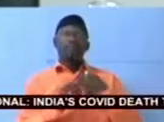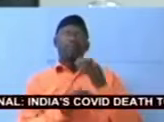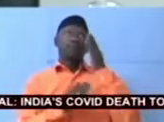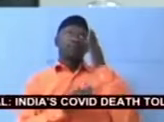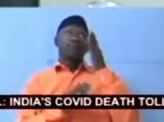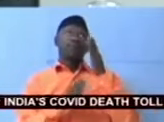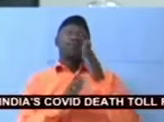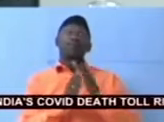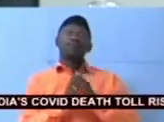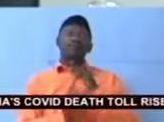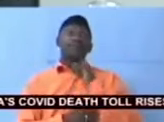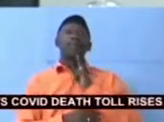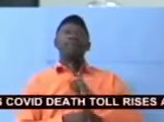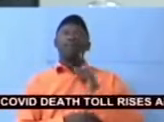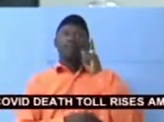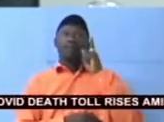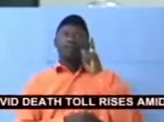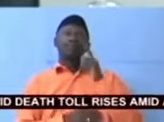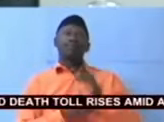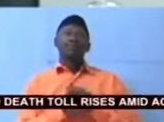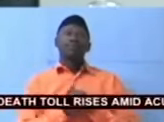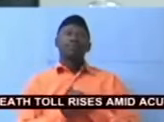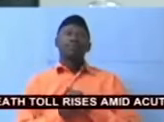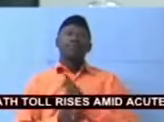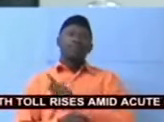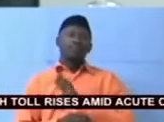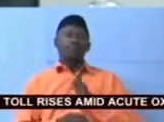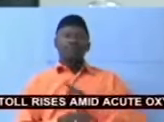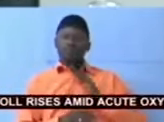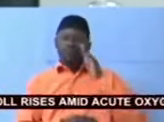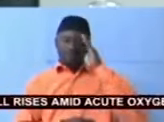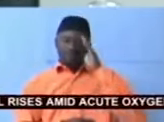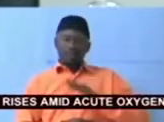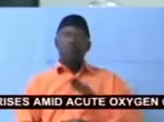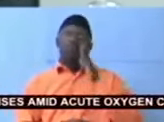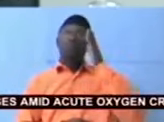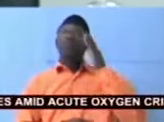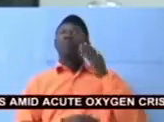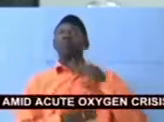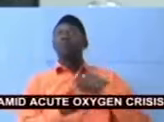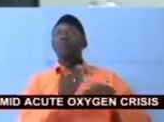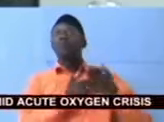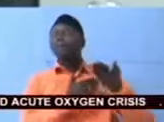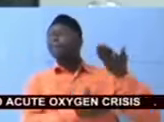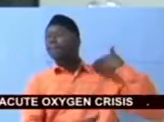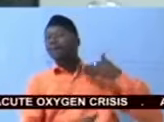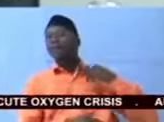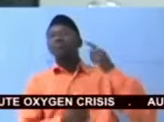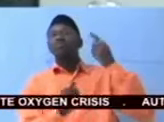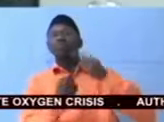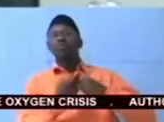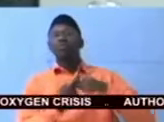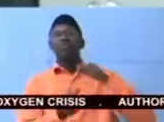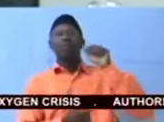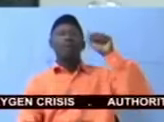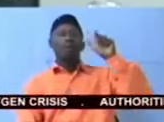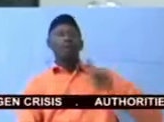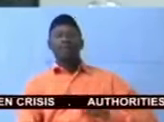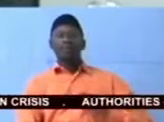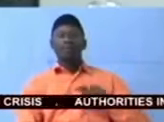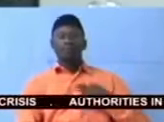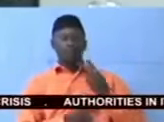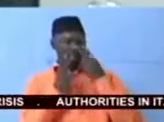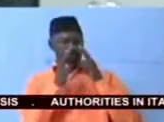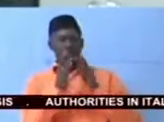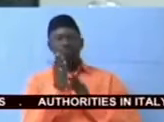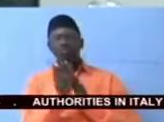eternal Father, we thank you for the past month of April, for seeing us through from the beginning of it to the